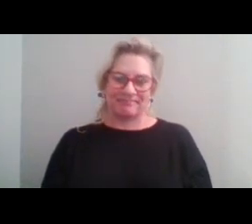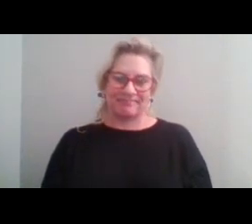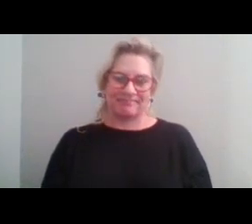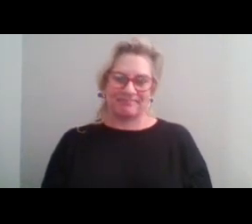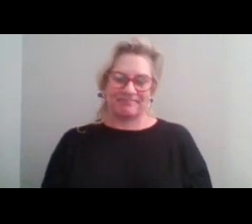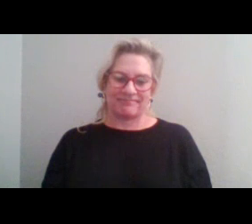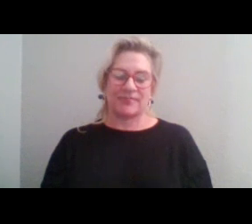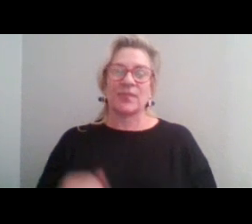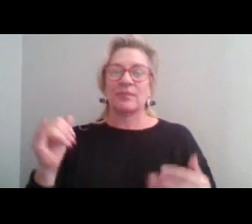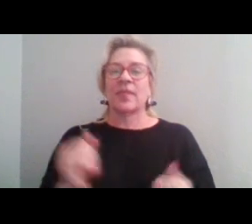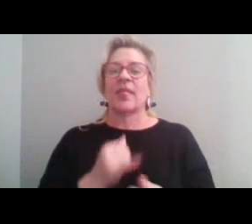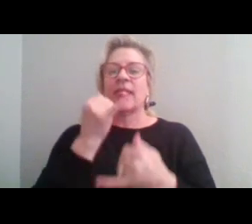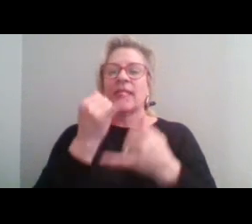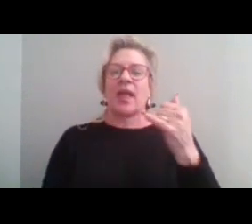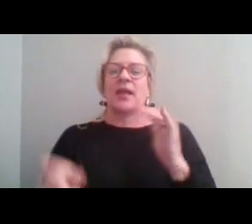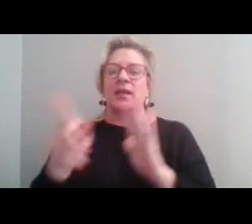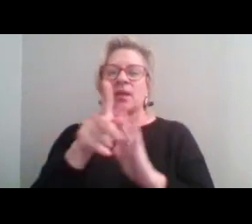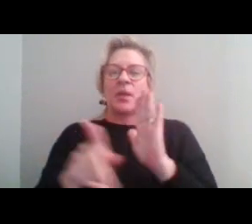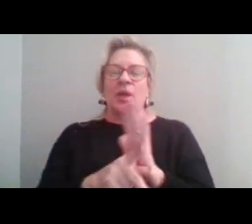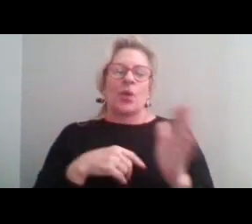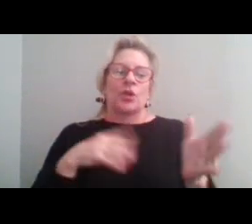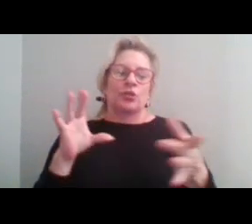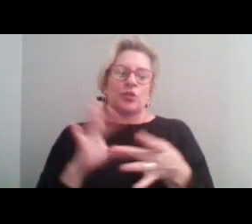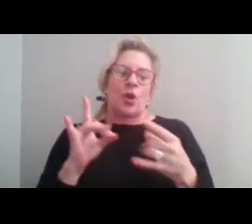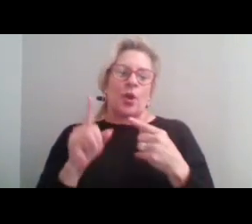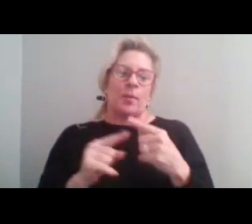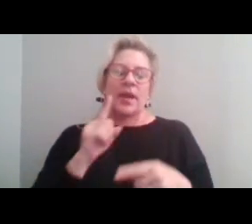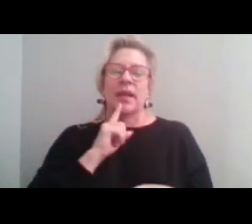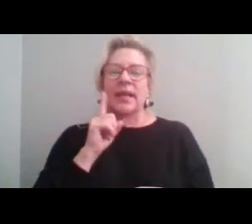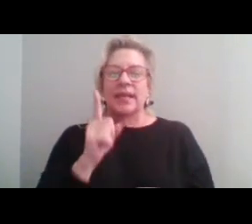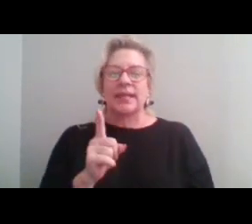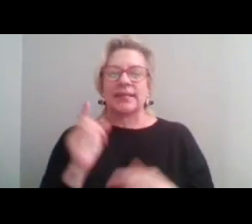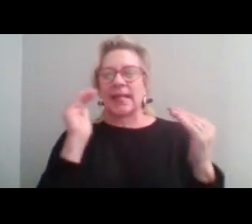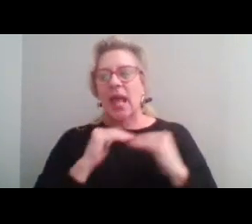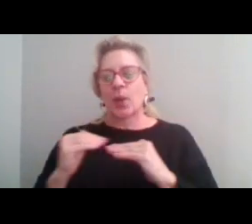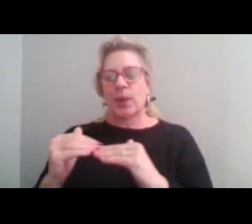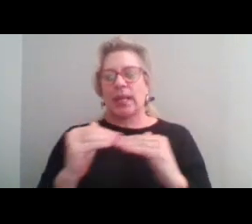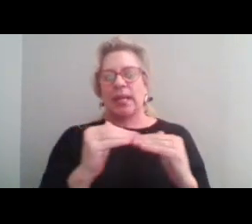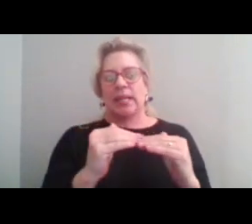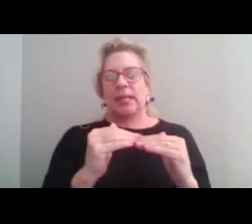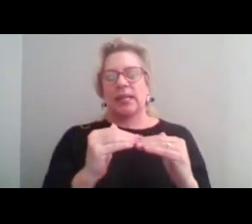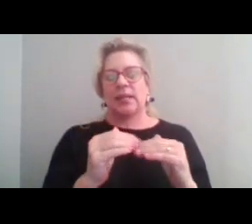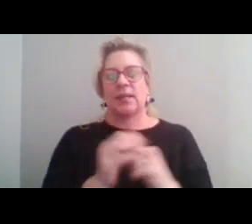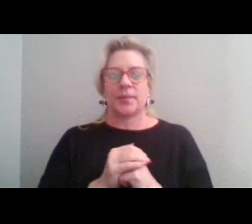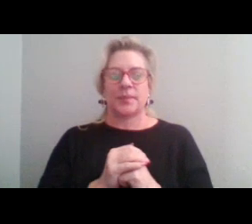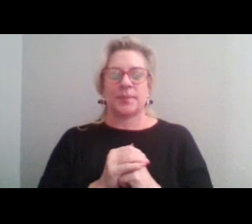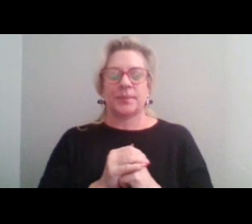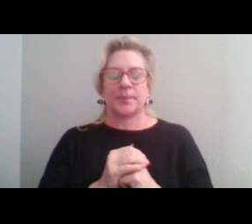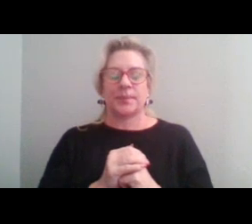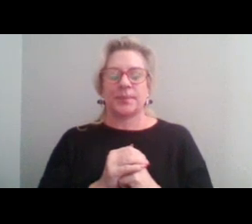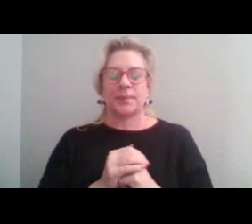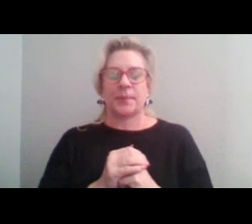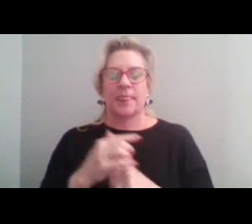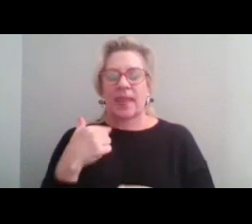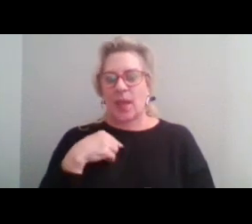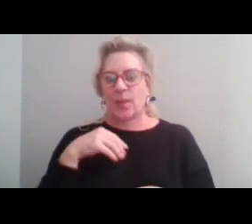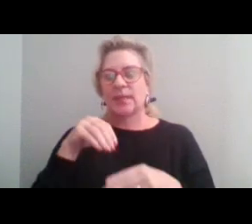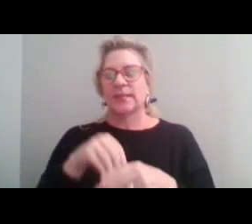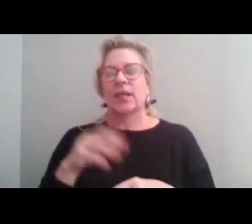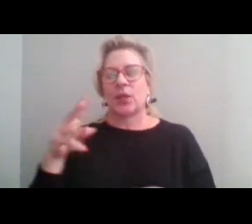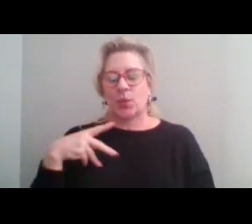The last policy item I want to highlight is equity. And I was in D.C., in